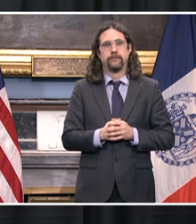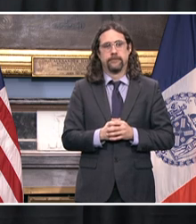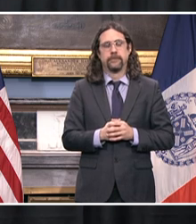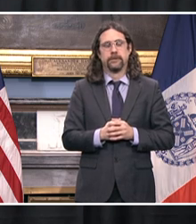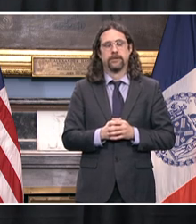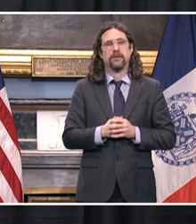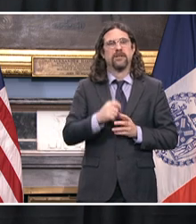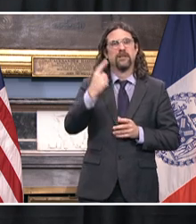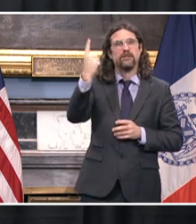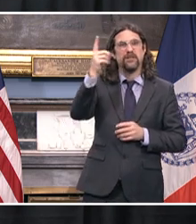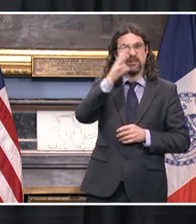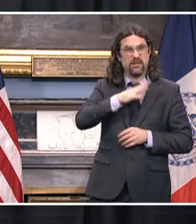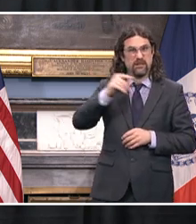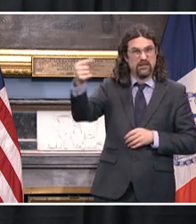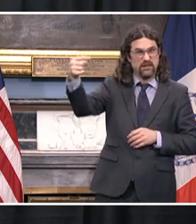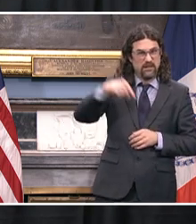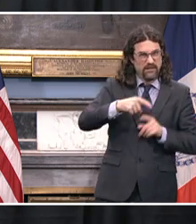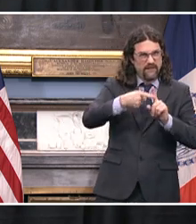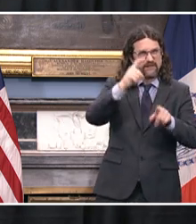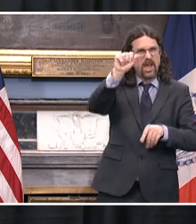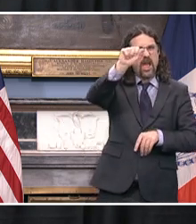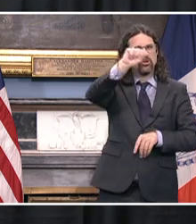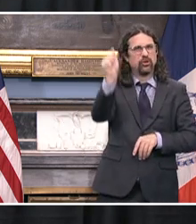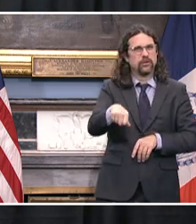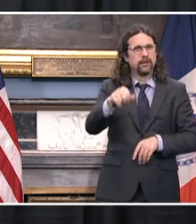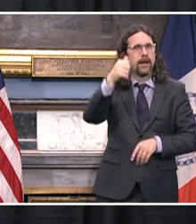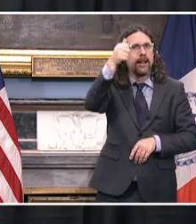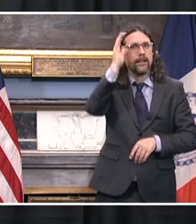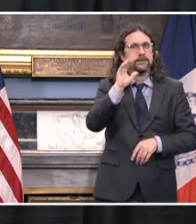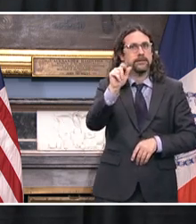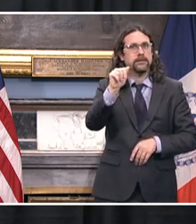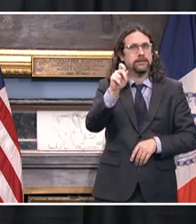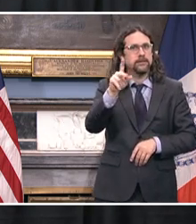in Queens. So it was very, very moving.